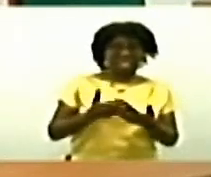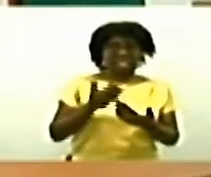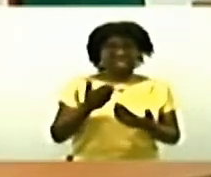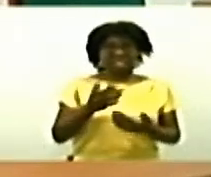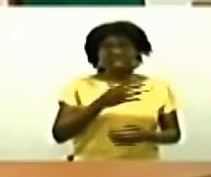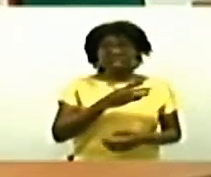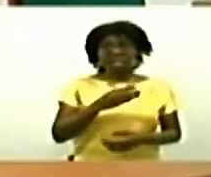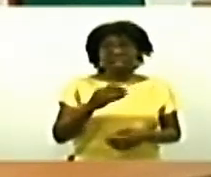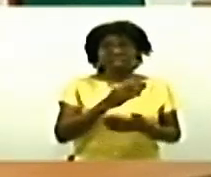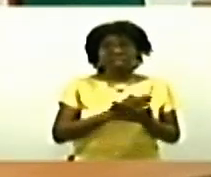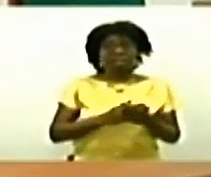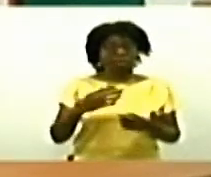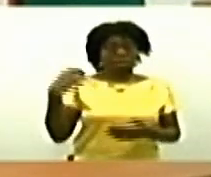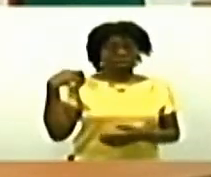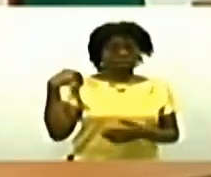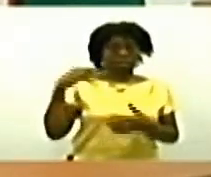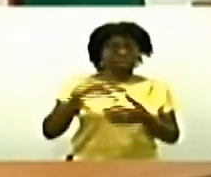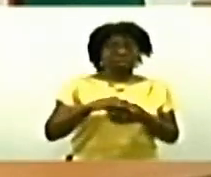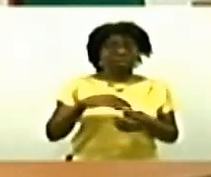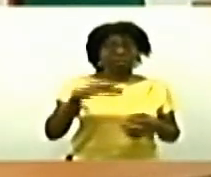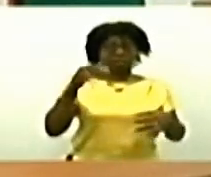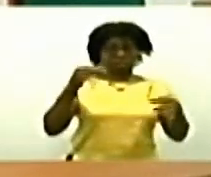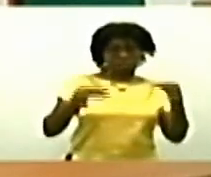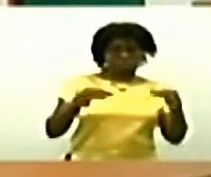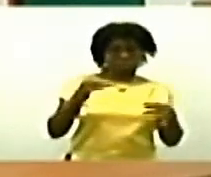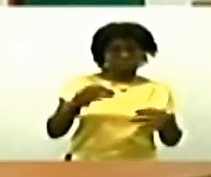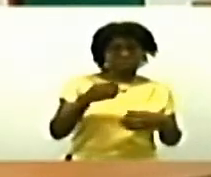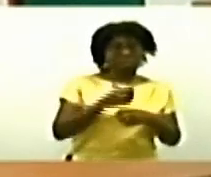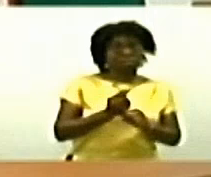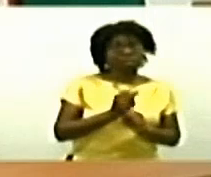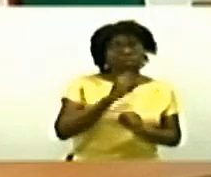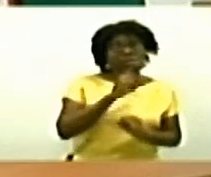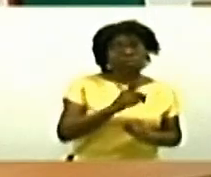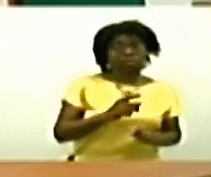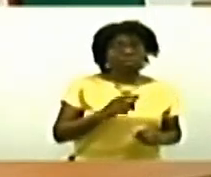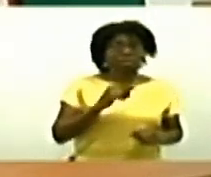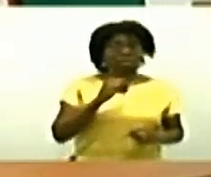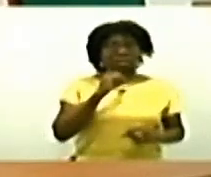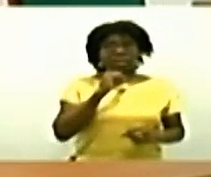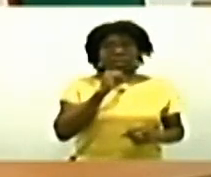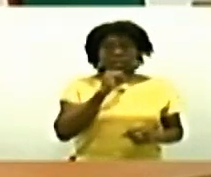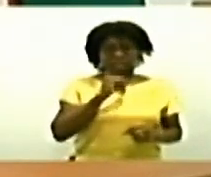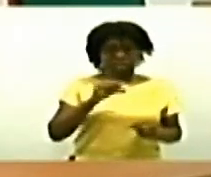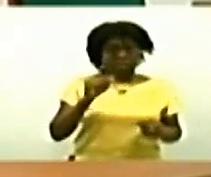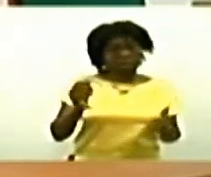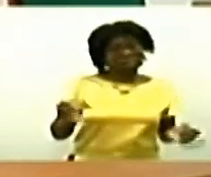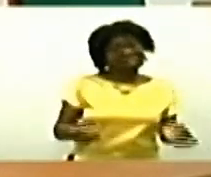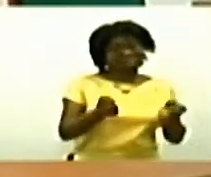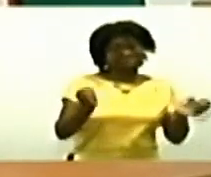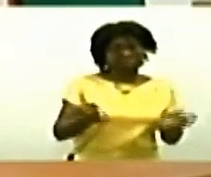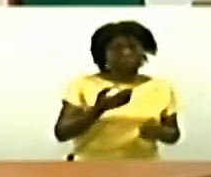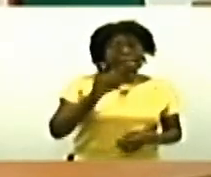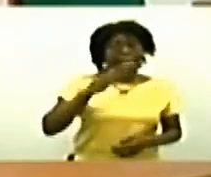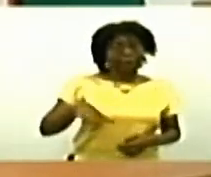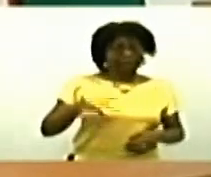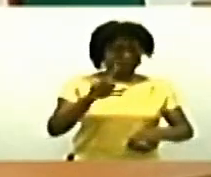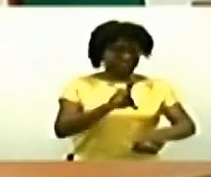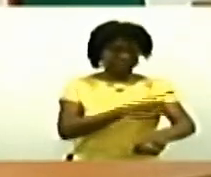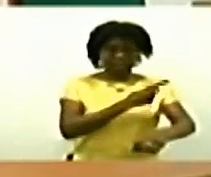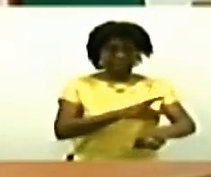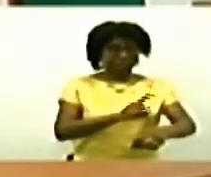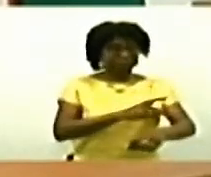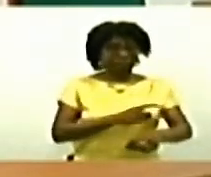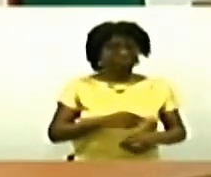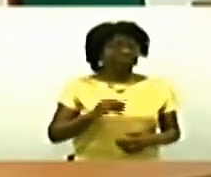in ensuring that rather than uphold discipline, that ill discipline is upheld. So this is a very